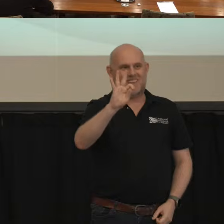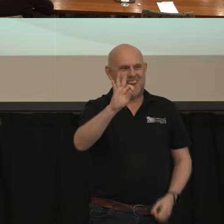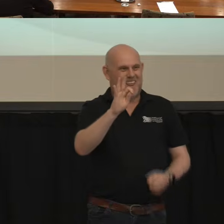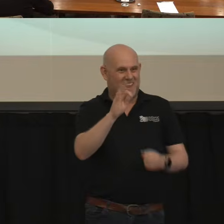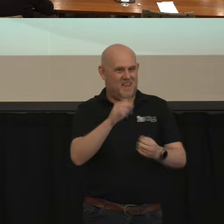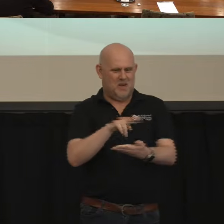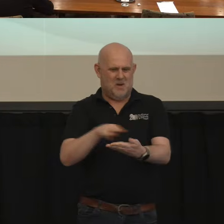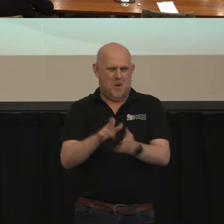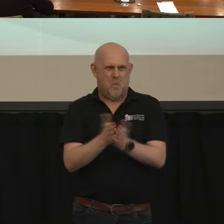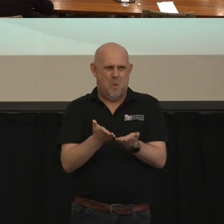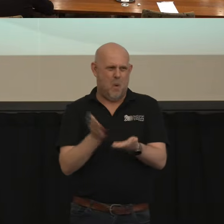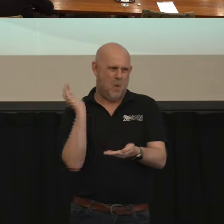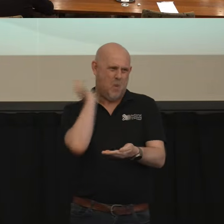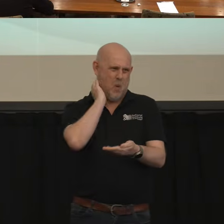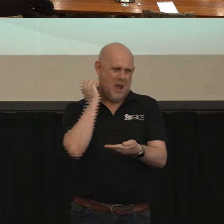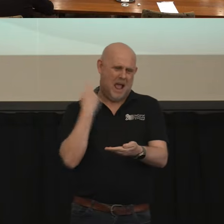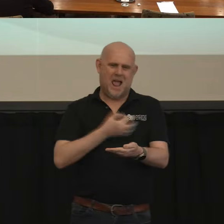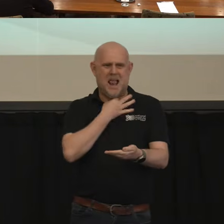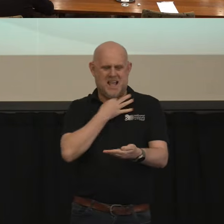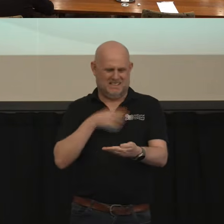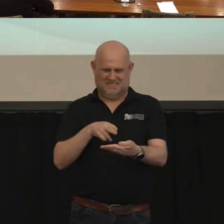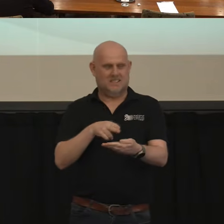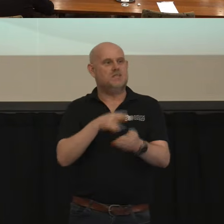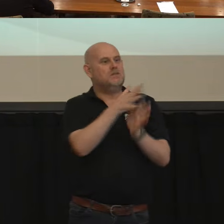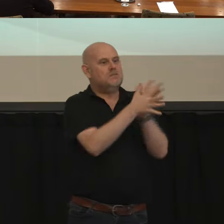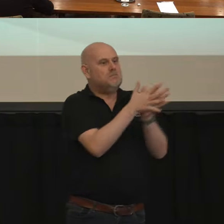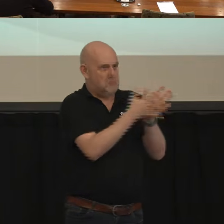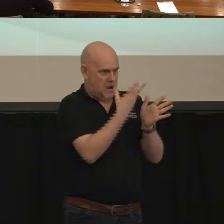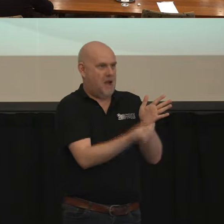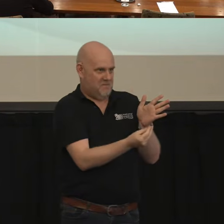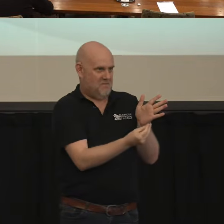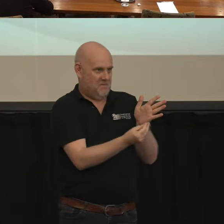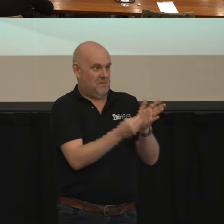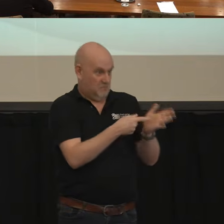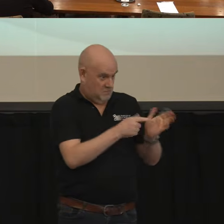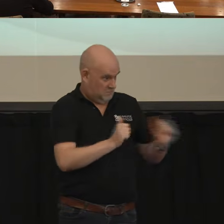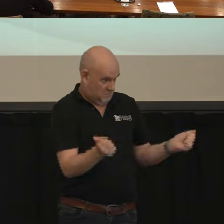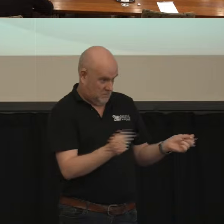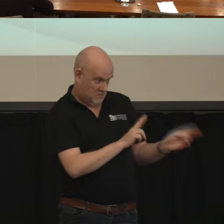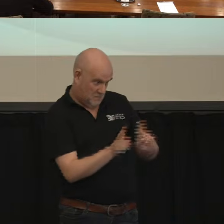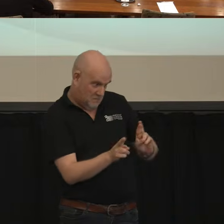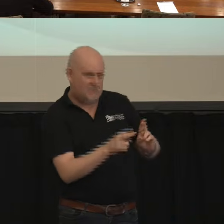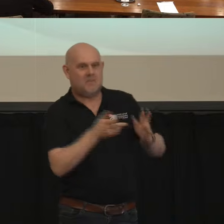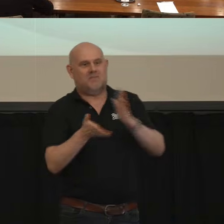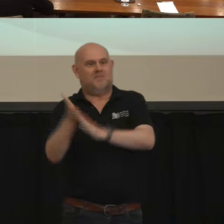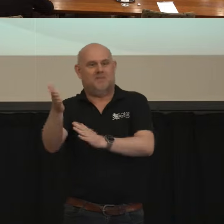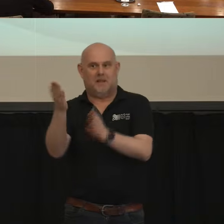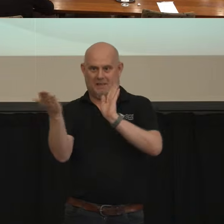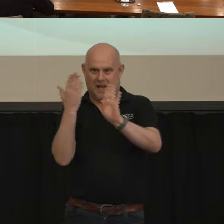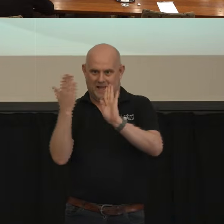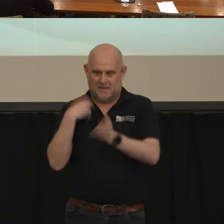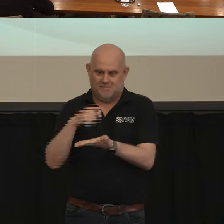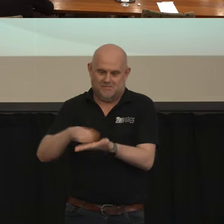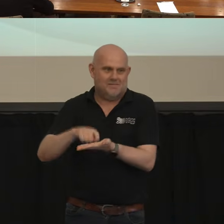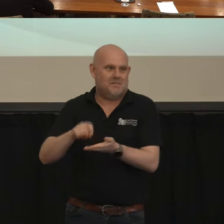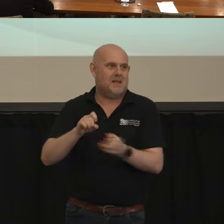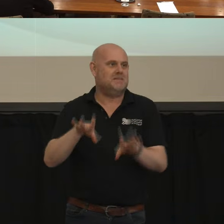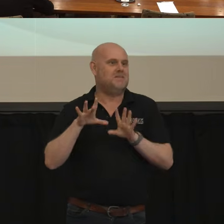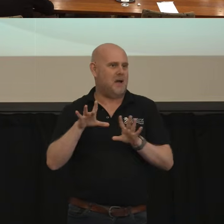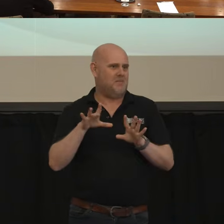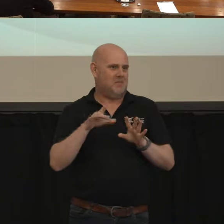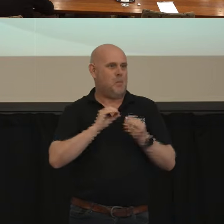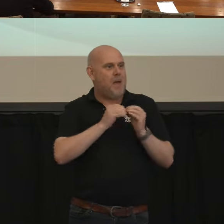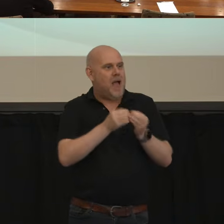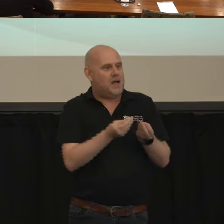for the deaf community who would like to learn learner's license, and the K53 is very text ready, so that